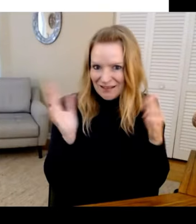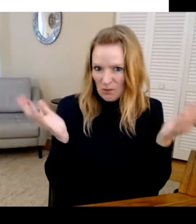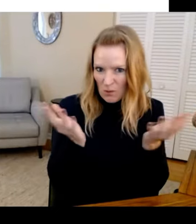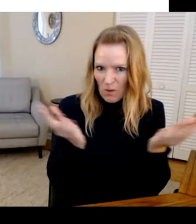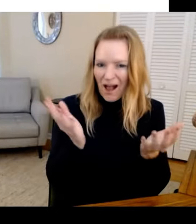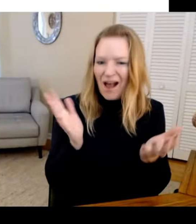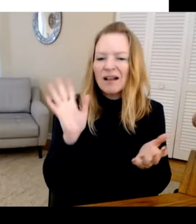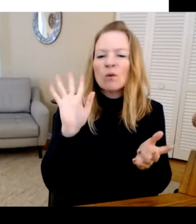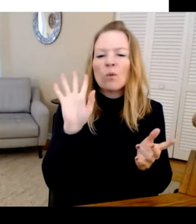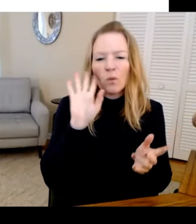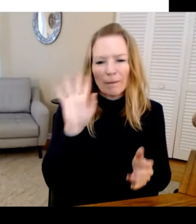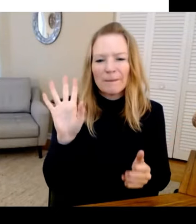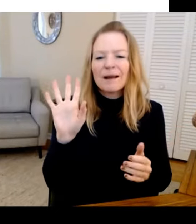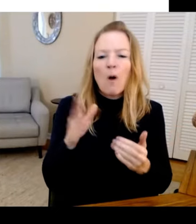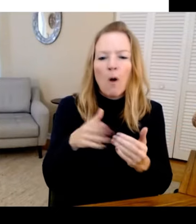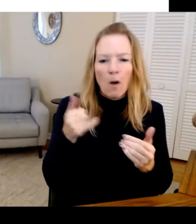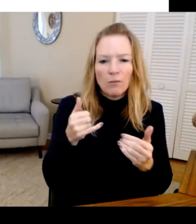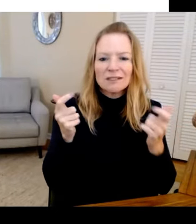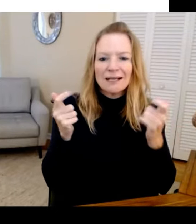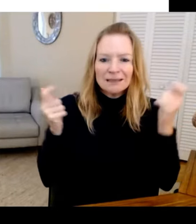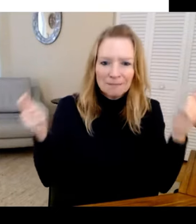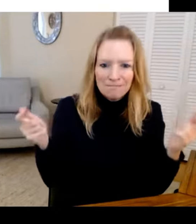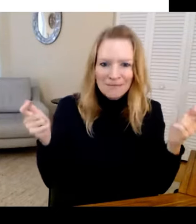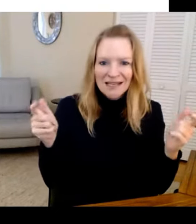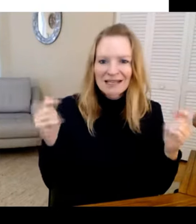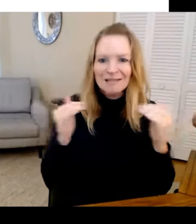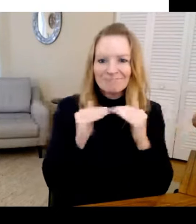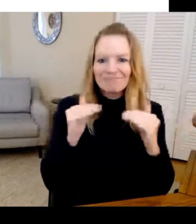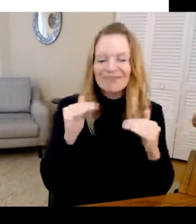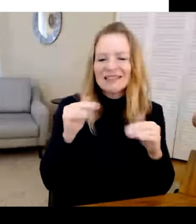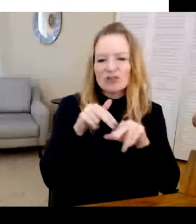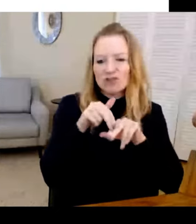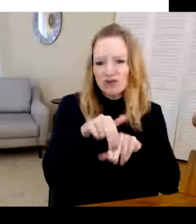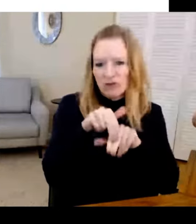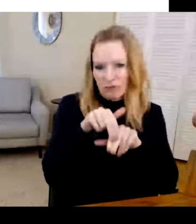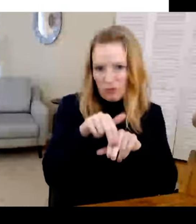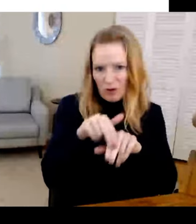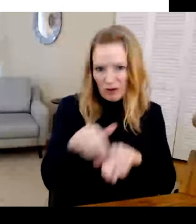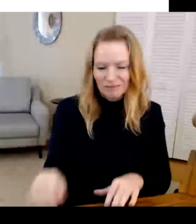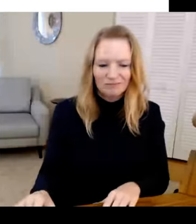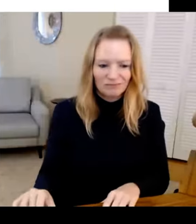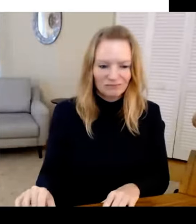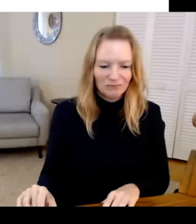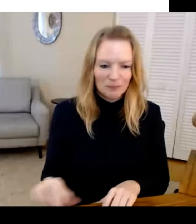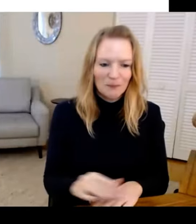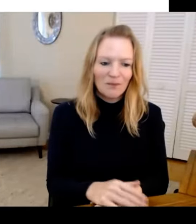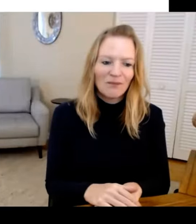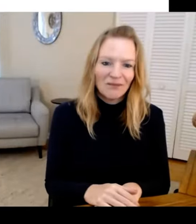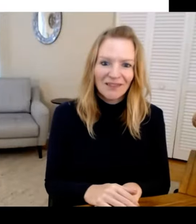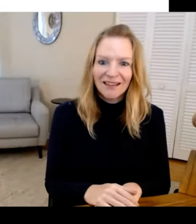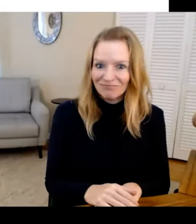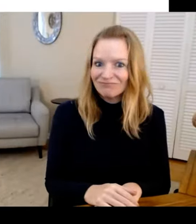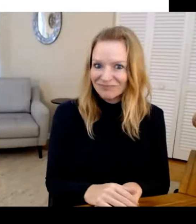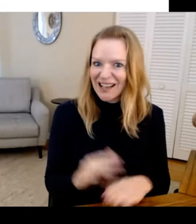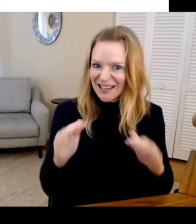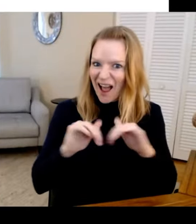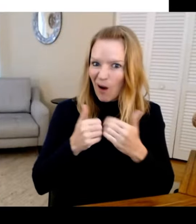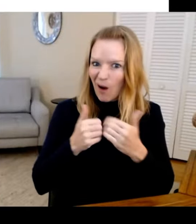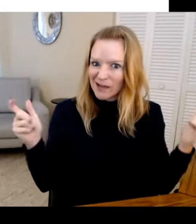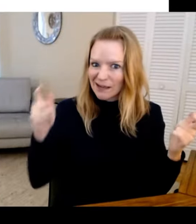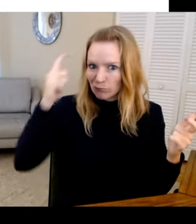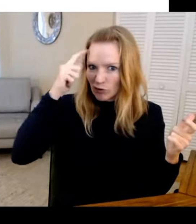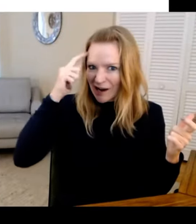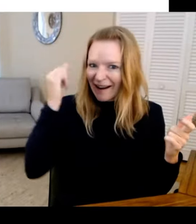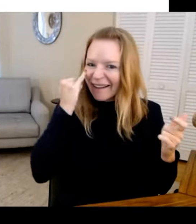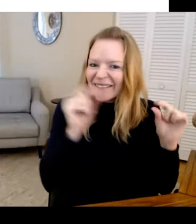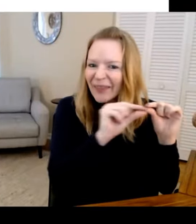Just imagine my brain. If I sawed it flat, it would be about the same size as a surfboard if I stretched it out thin